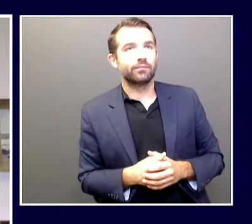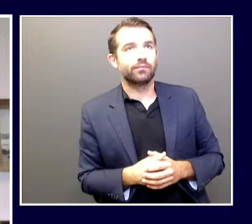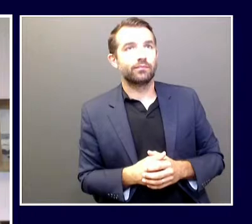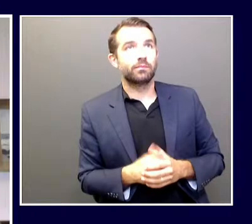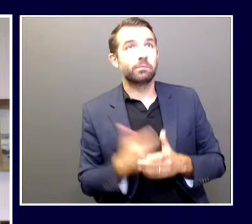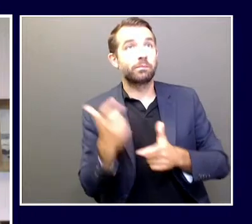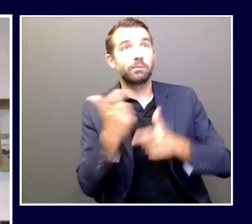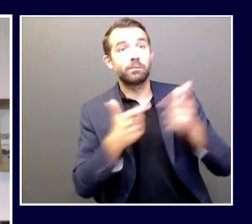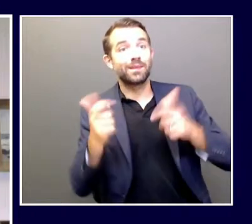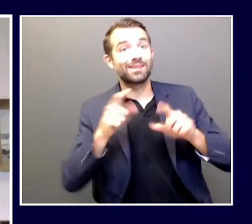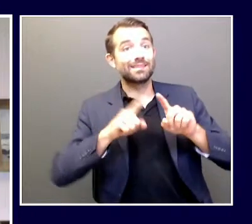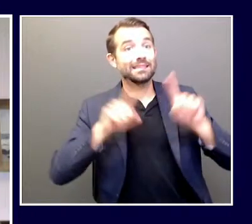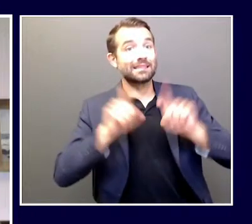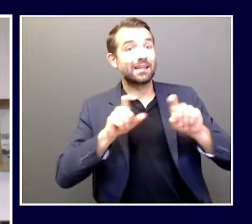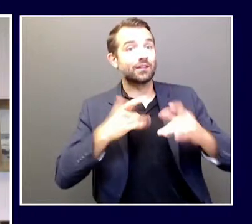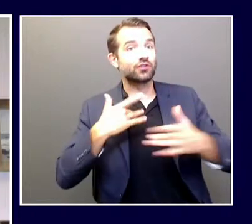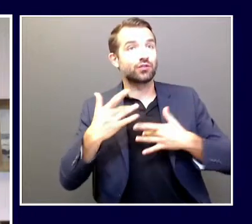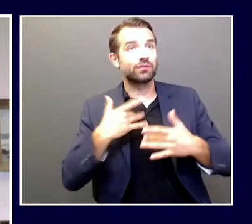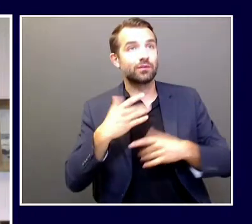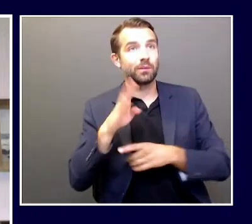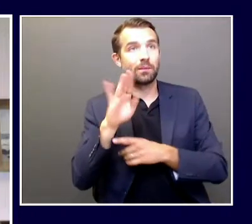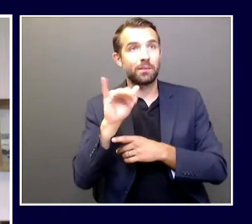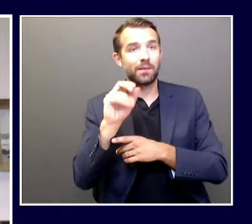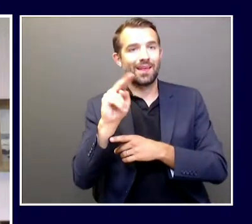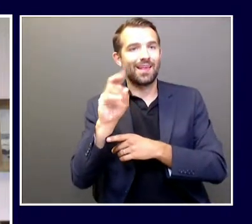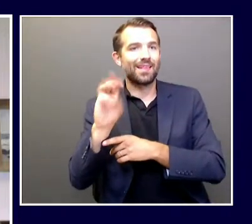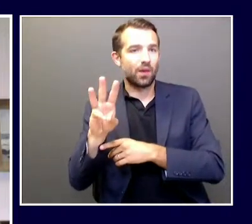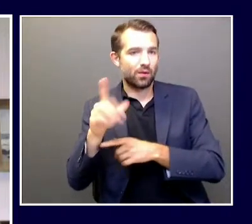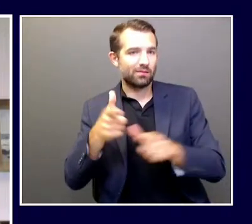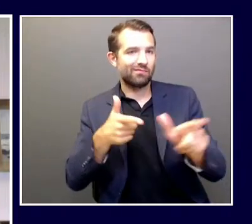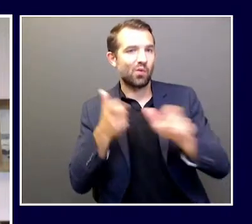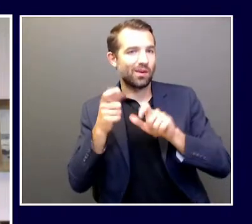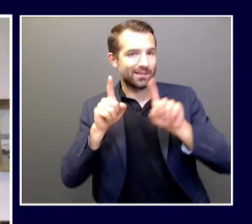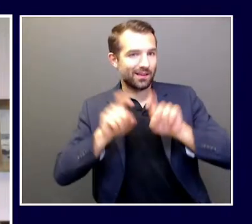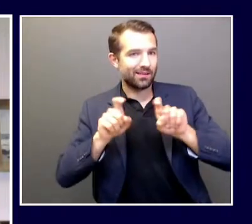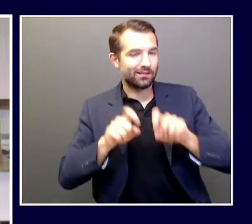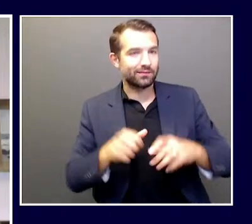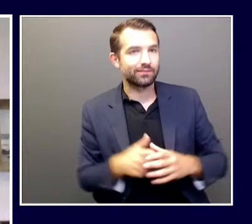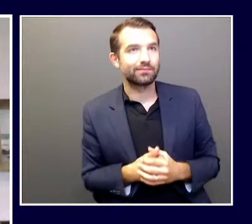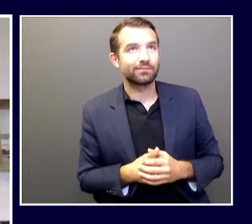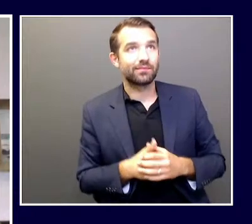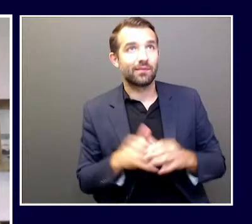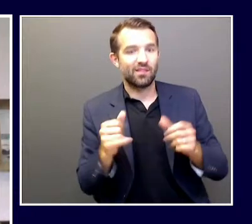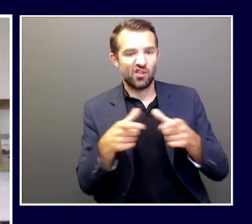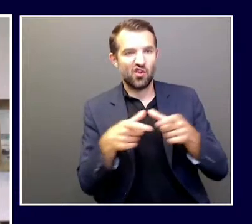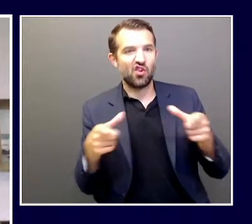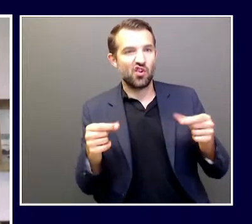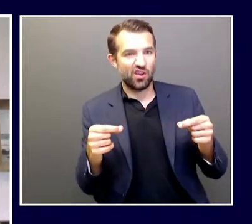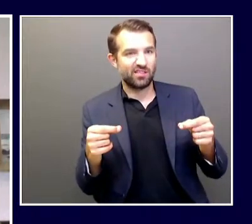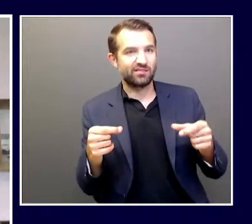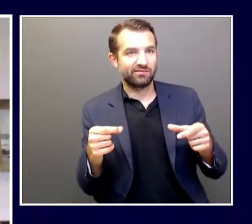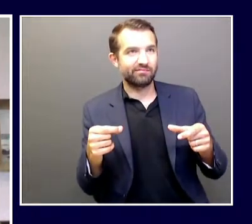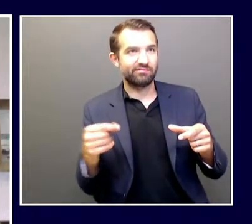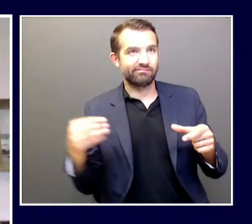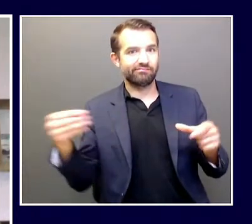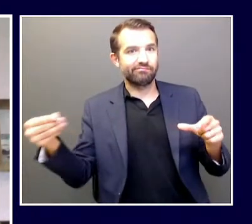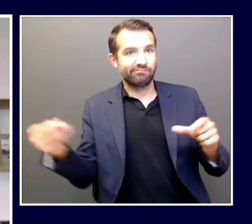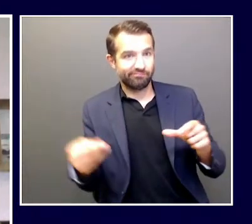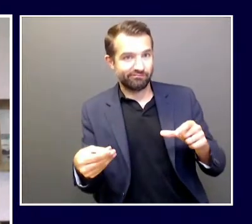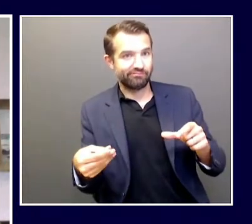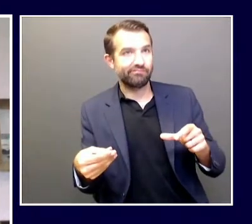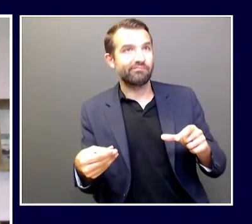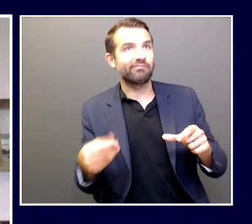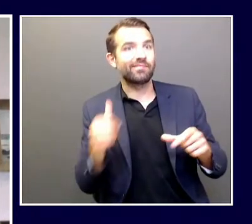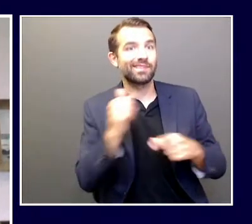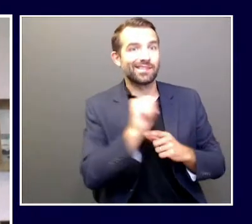the little credit card test that gets you a result back in about 10 minutes. There are a number of uses that we have